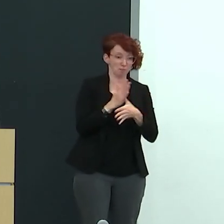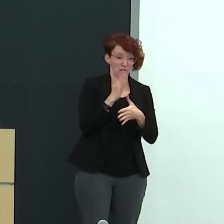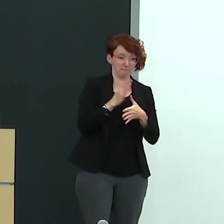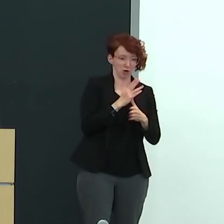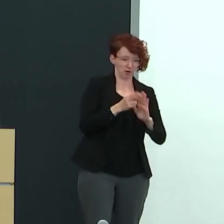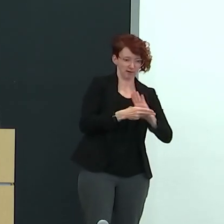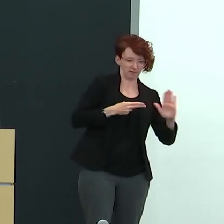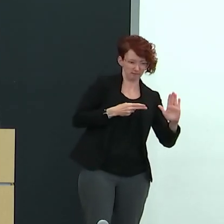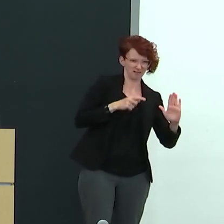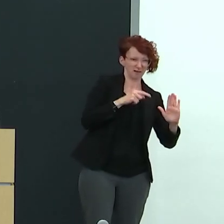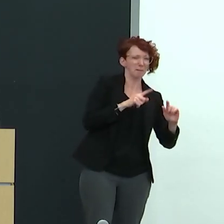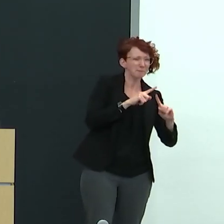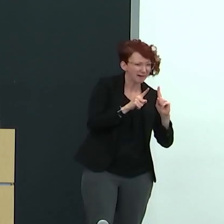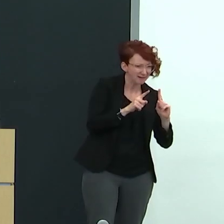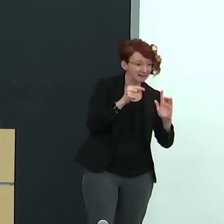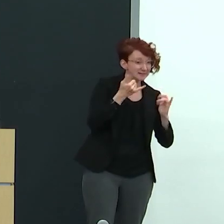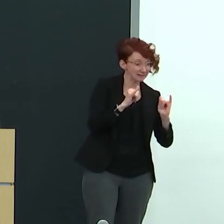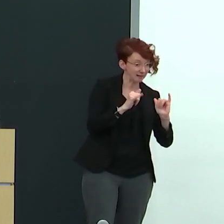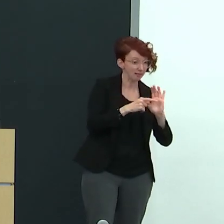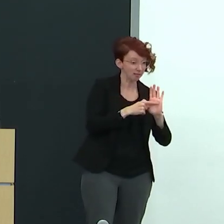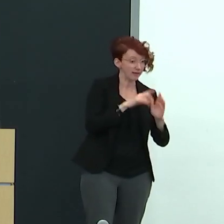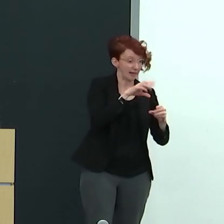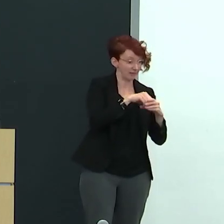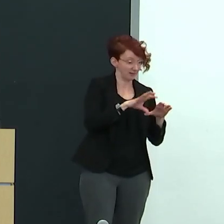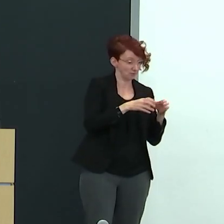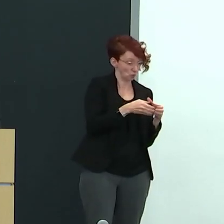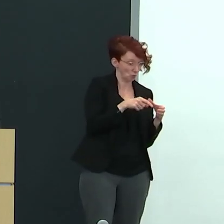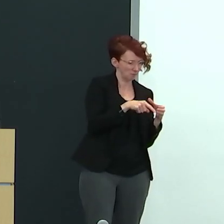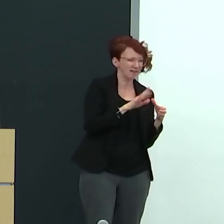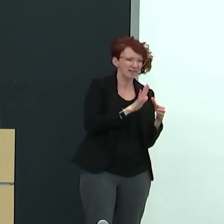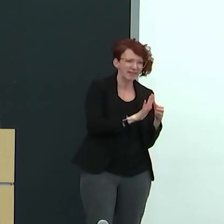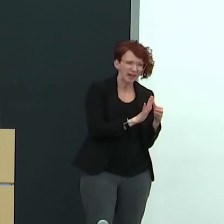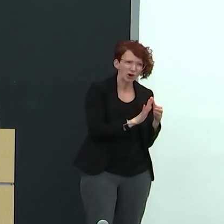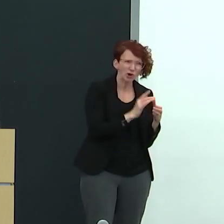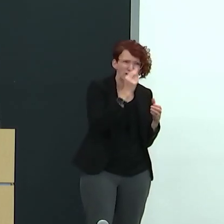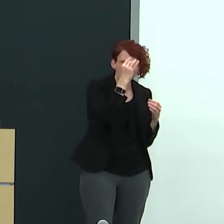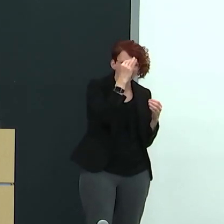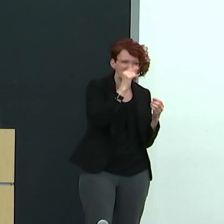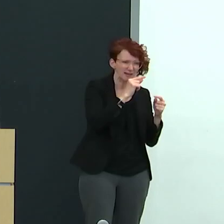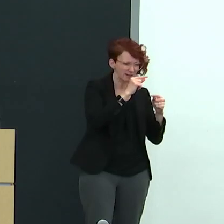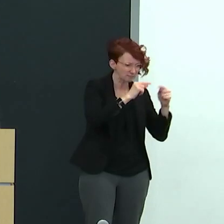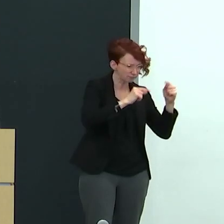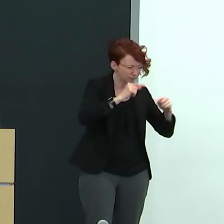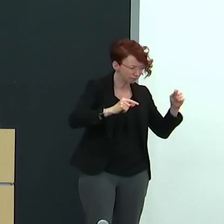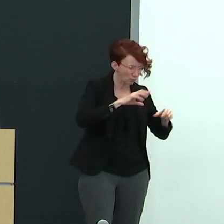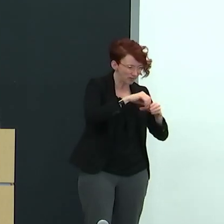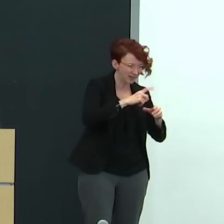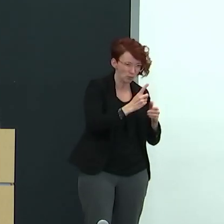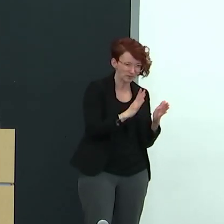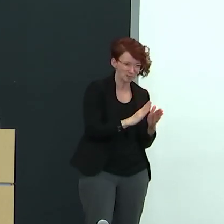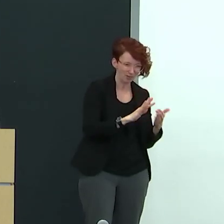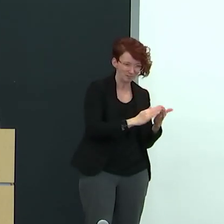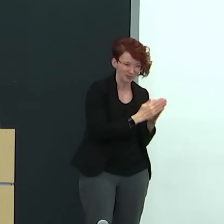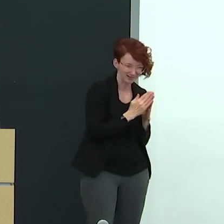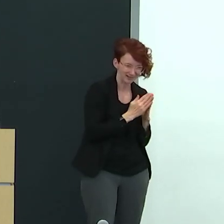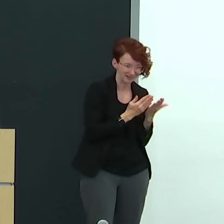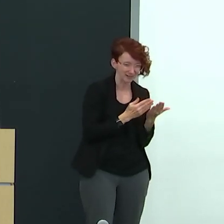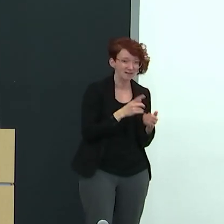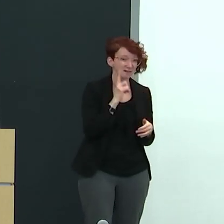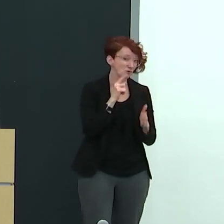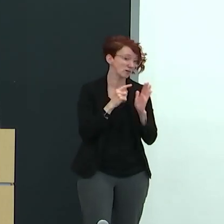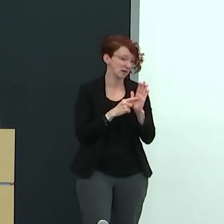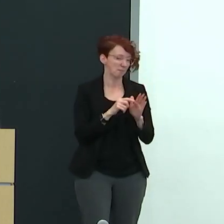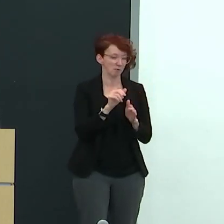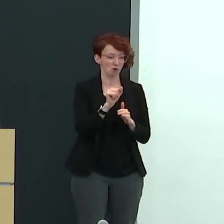how individuals may think, communicate, or behave. Even within the same diagnosis, such as autism, you can have an individual who